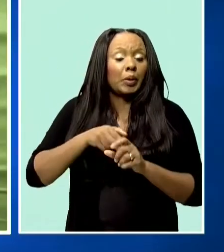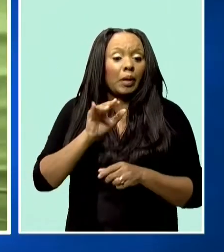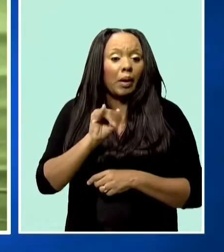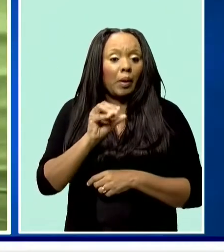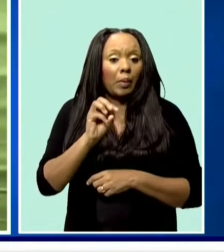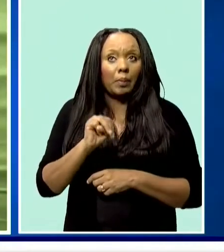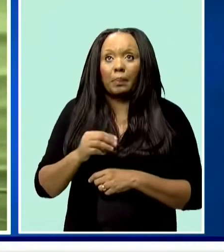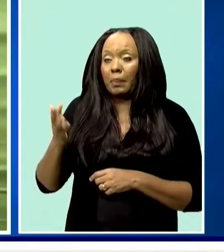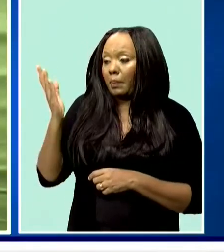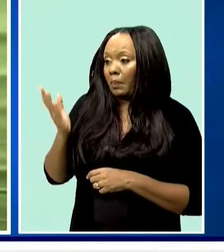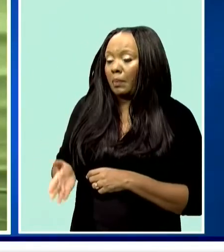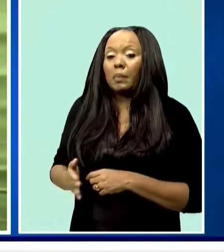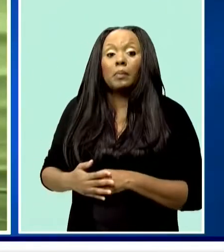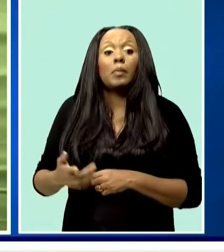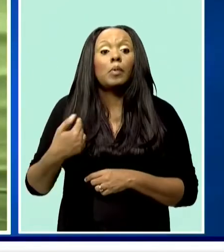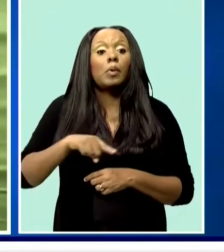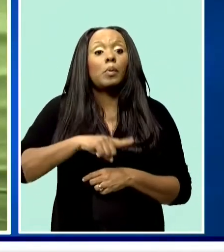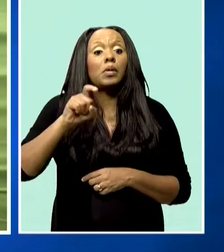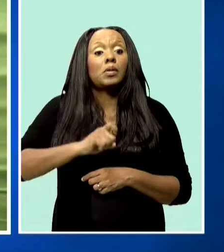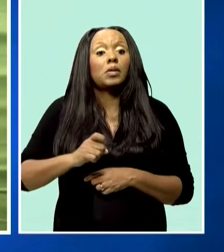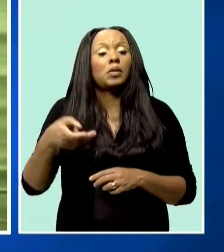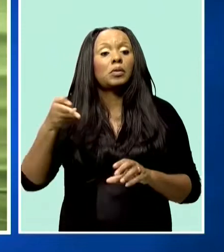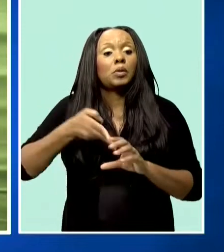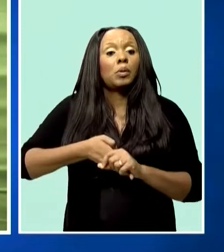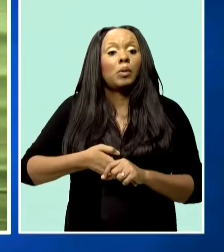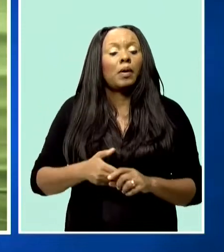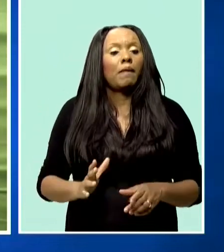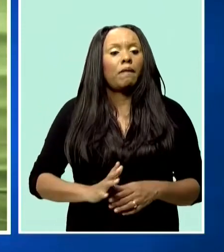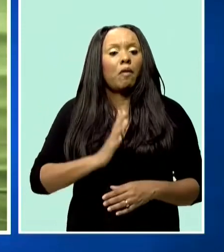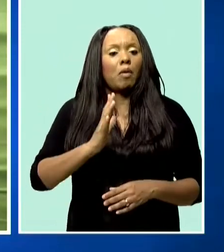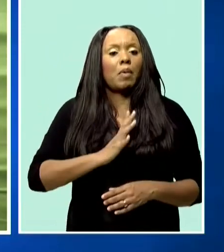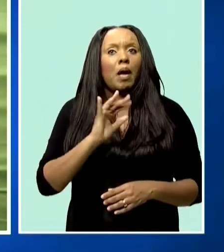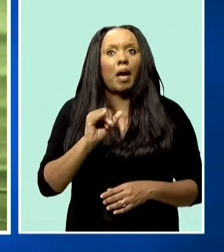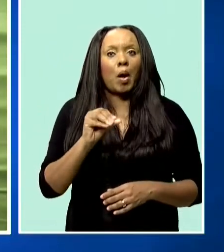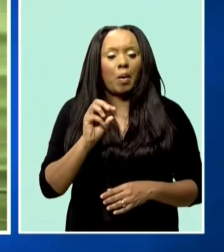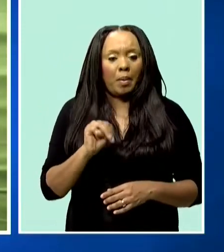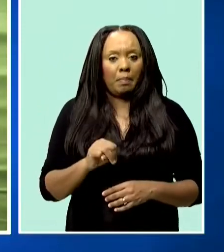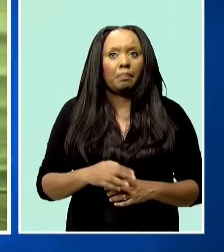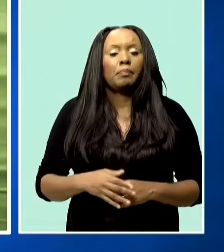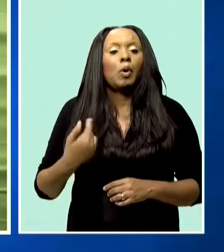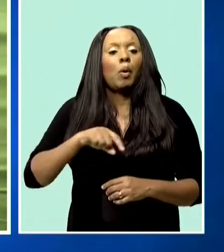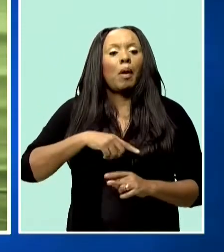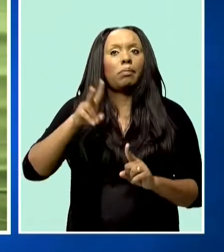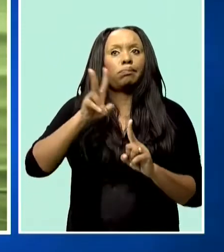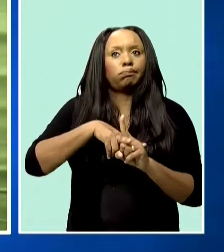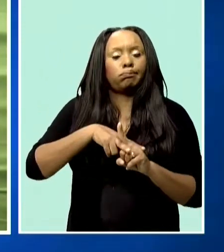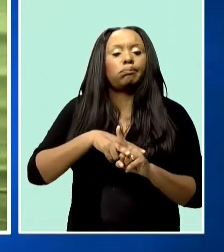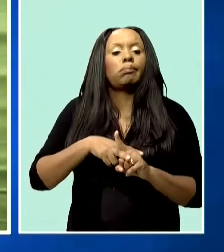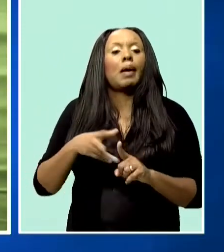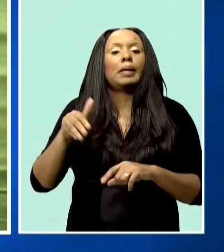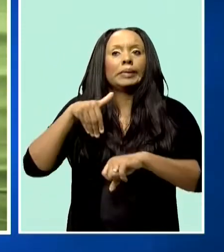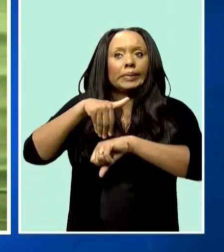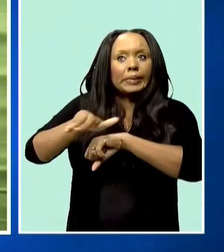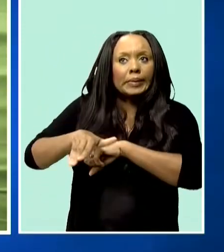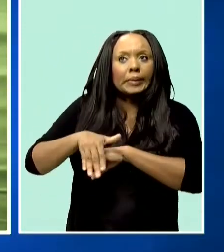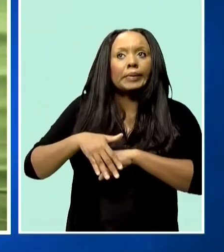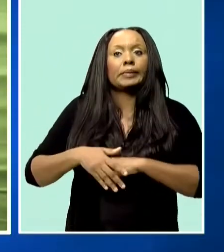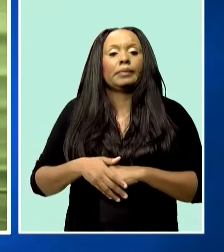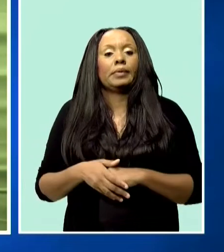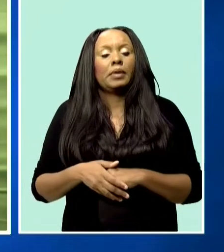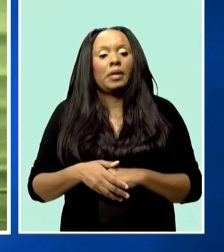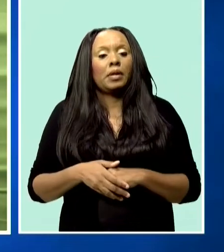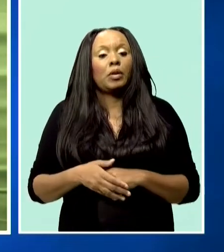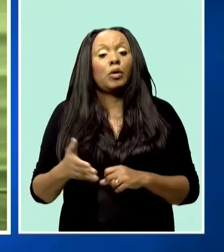IOM. The formal request was submitted by the Minister of Foreign Affairs and Foreign Trade to our permanent representative at a permanent mission in